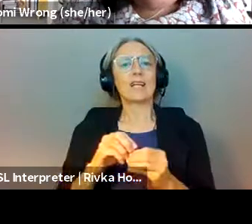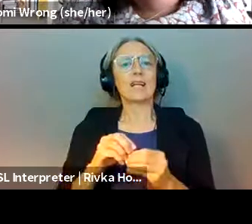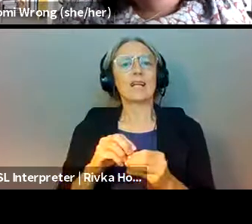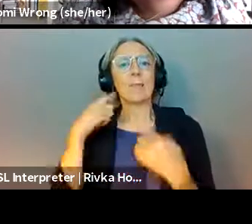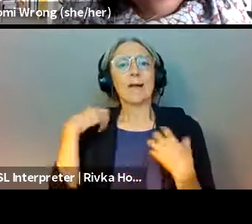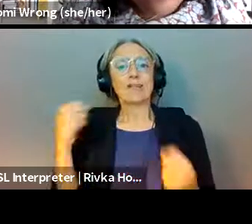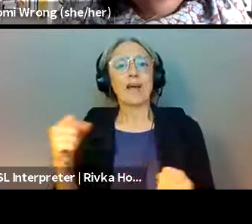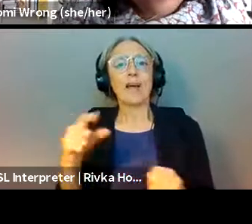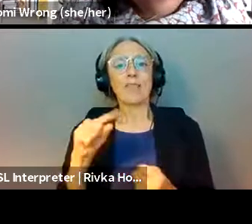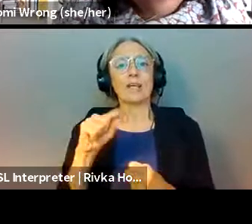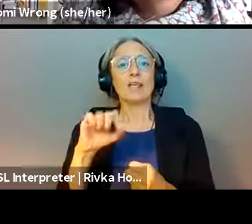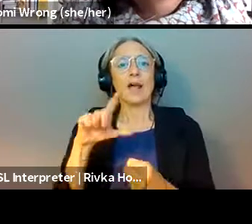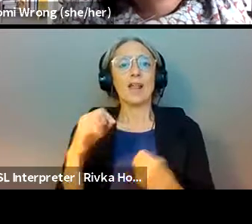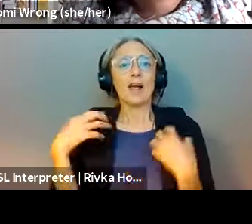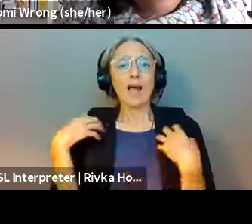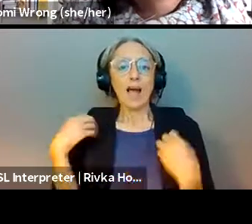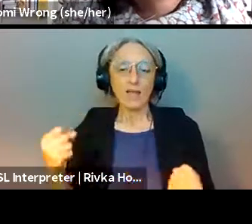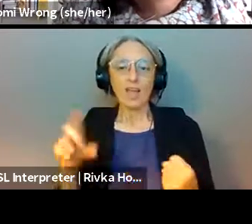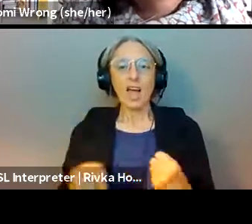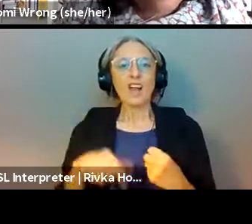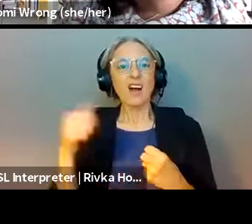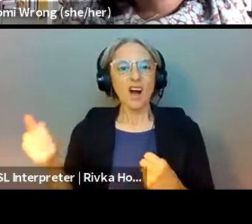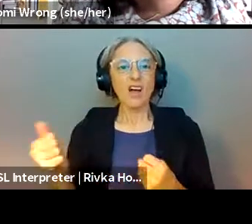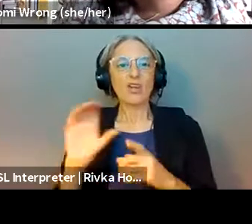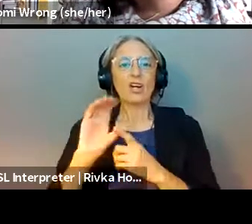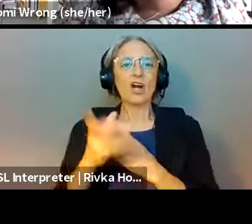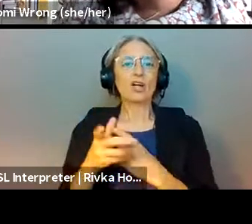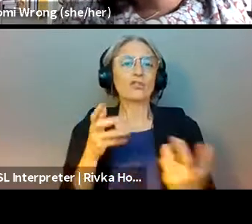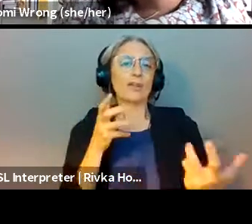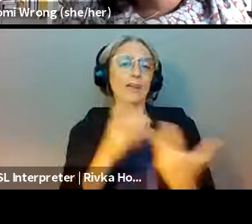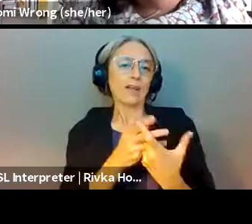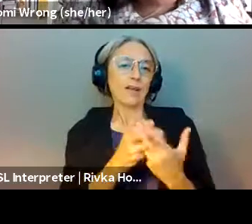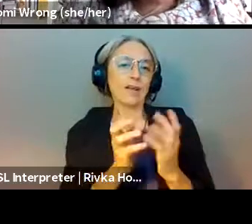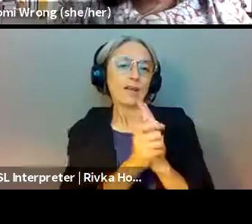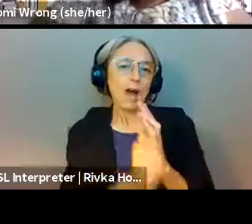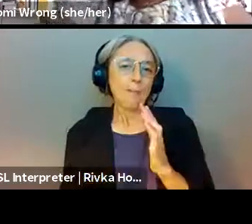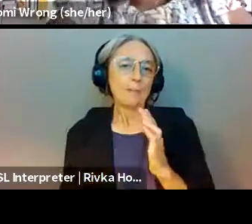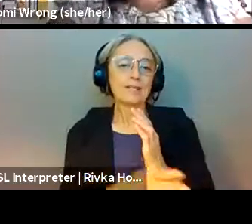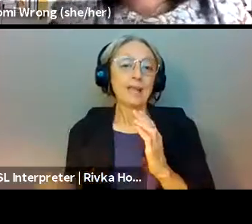other culturally competent and affordable health services.